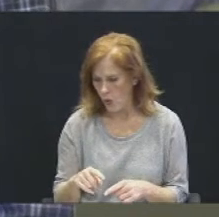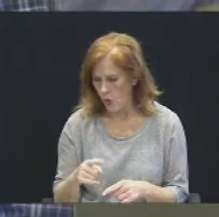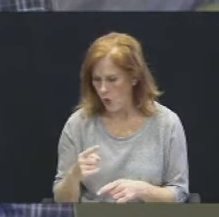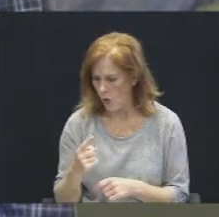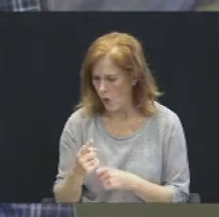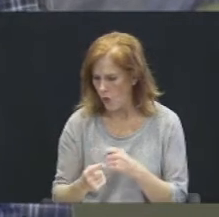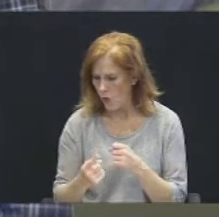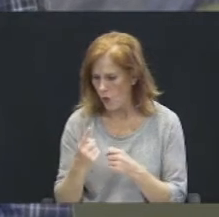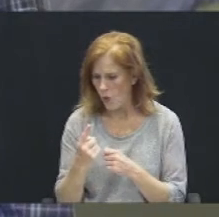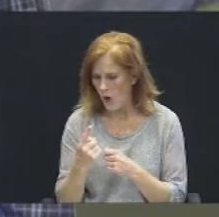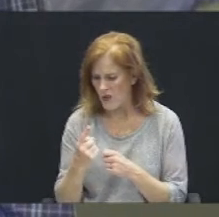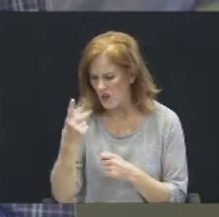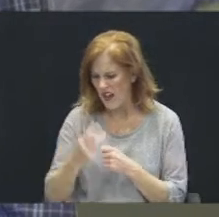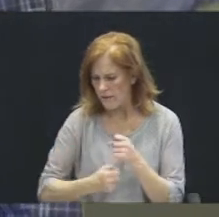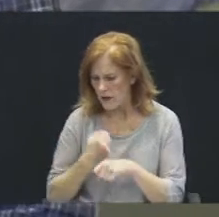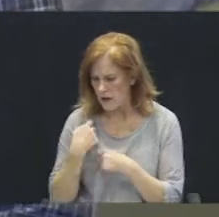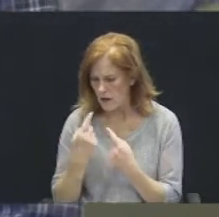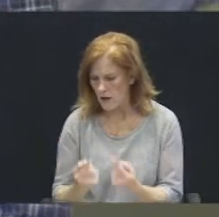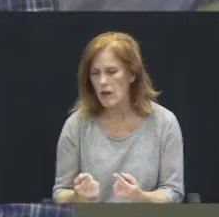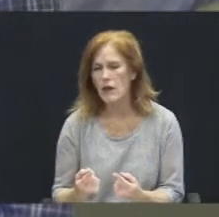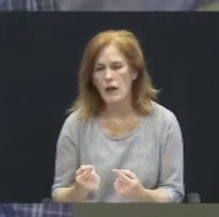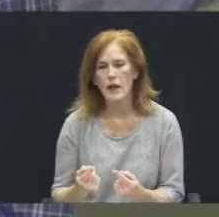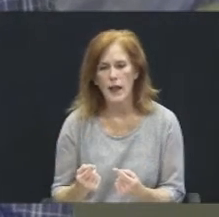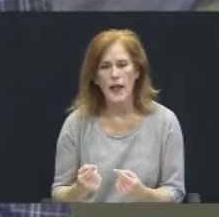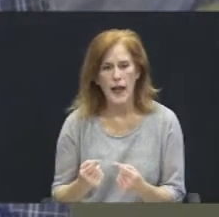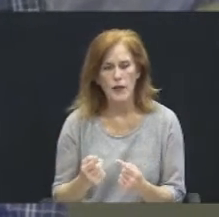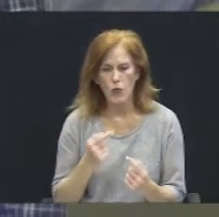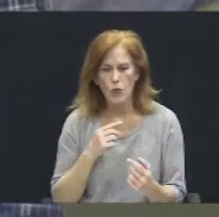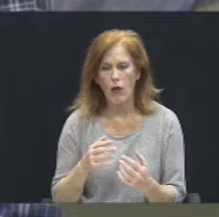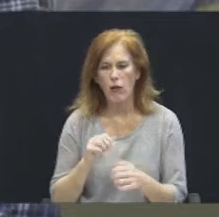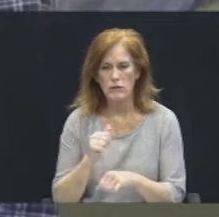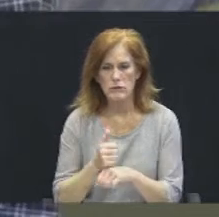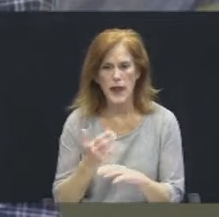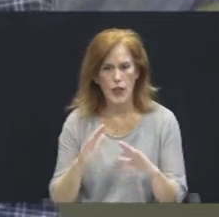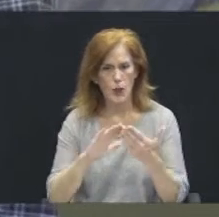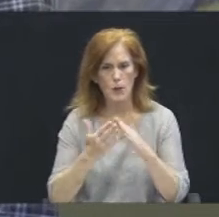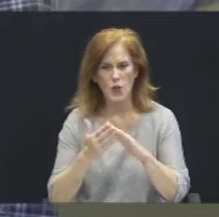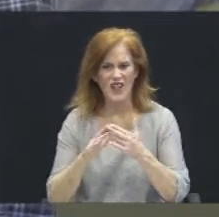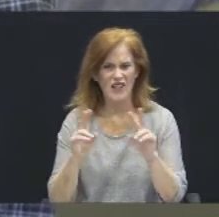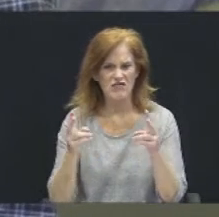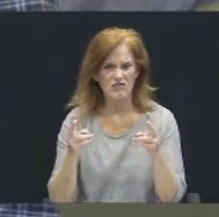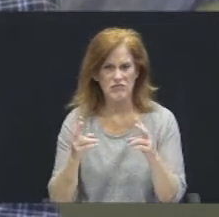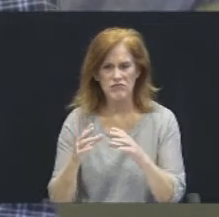and a half and developed that community. So